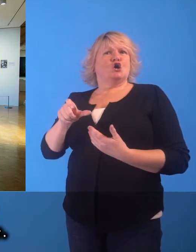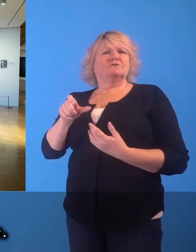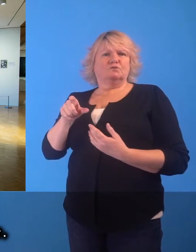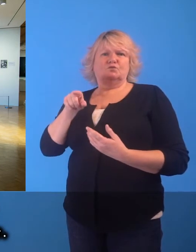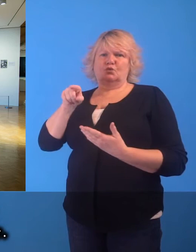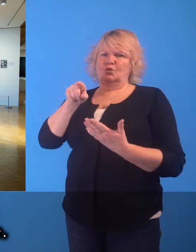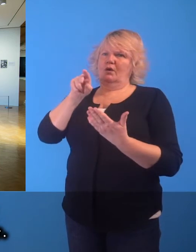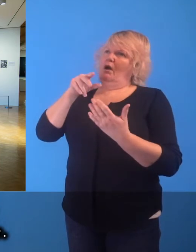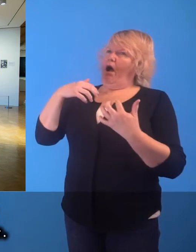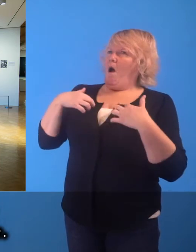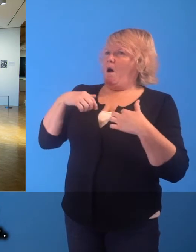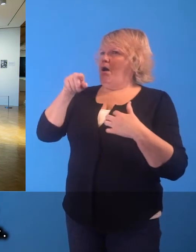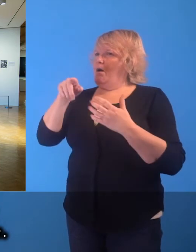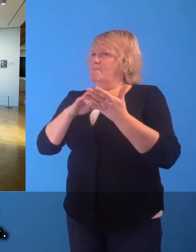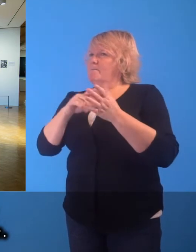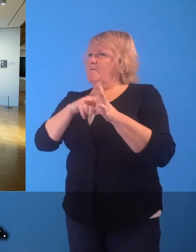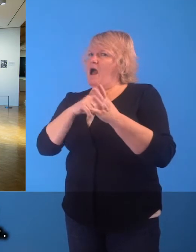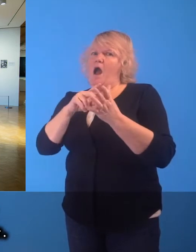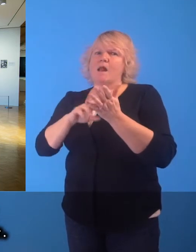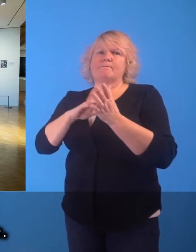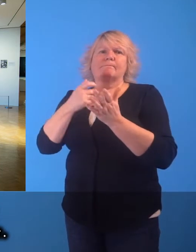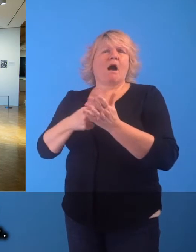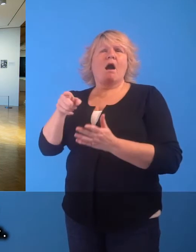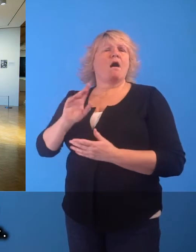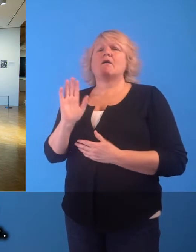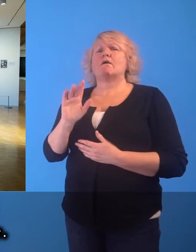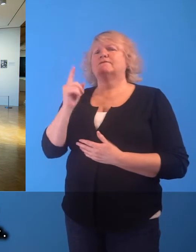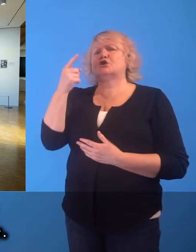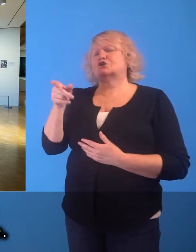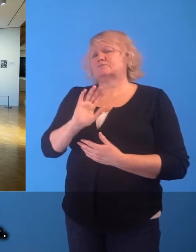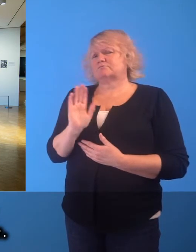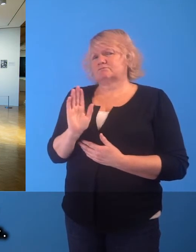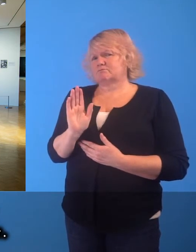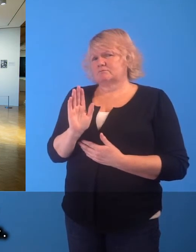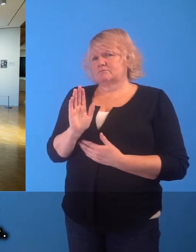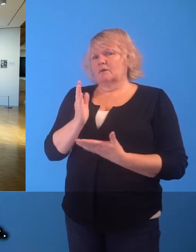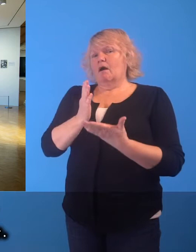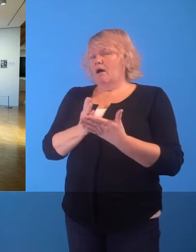Hornel wasn't the first painter to show an interest in Myanmar.